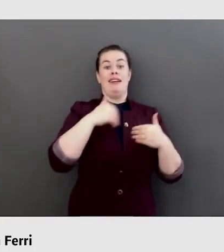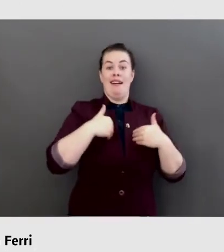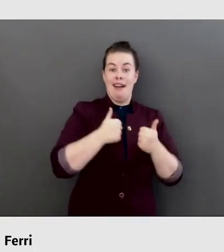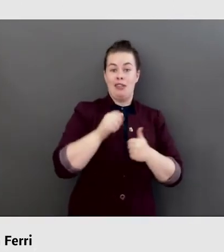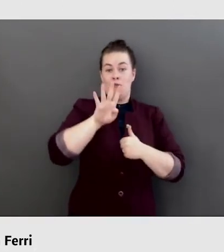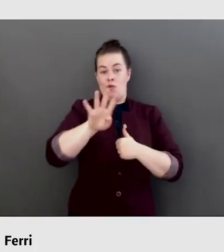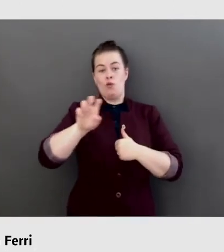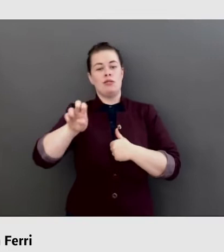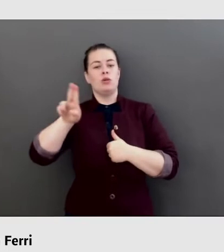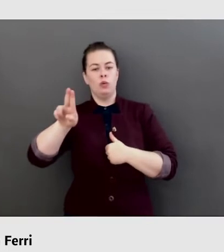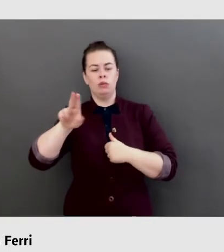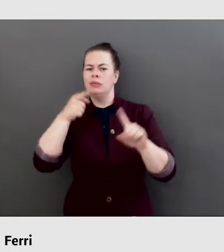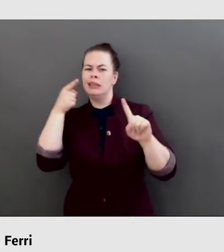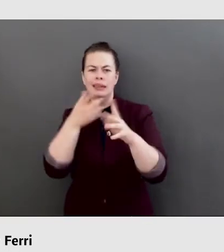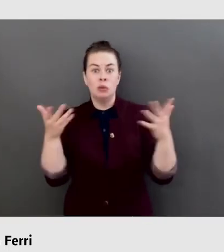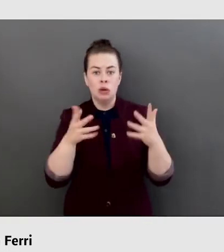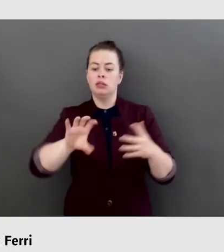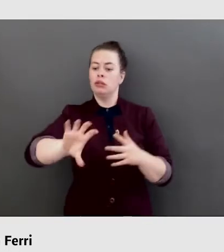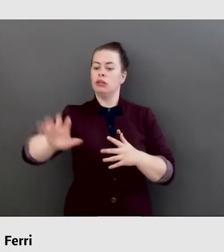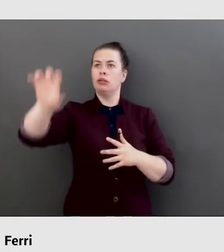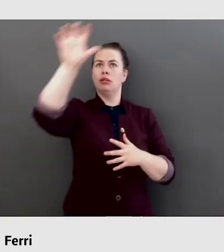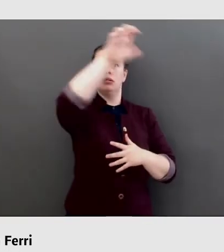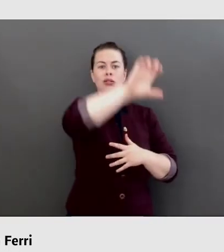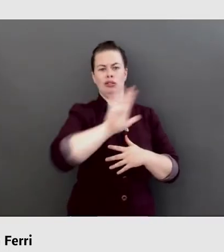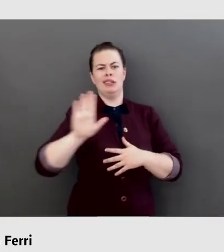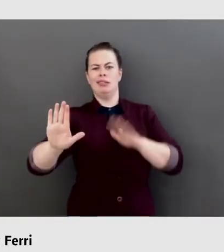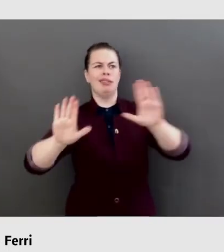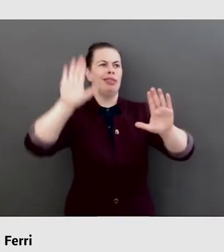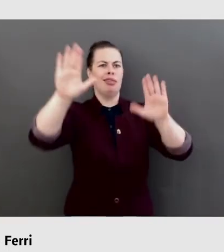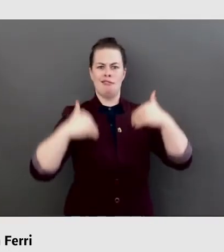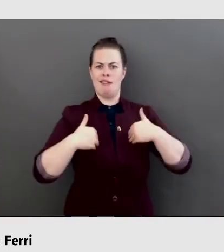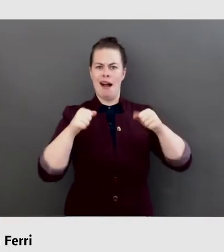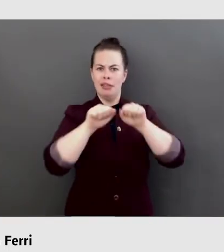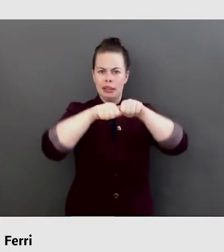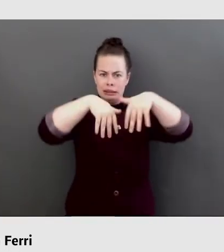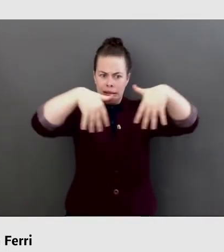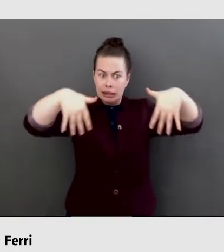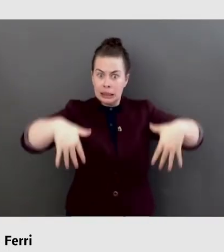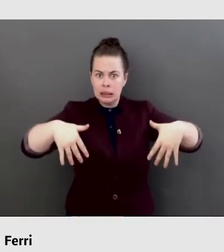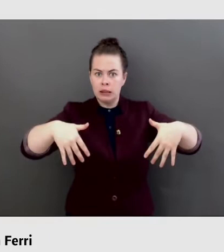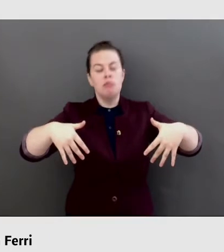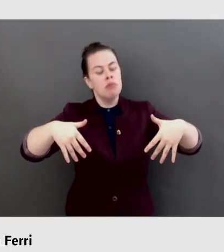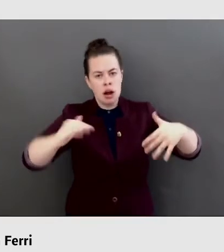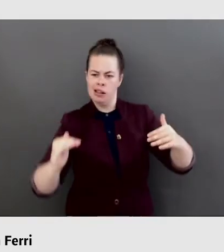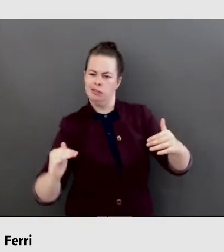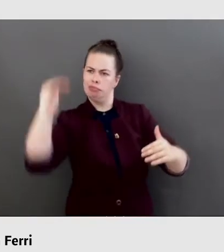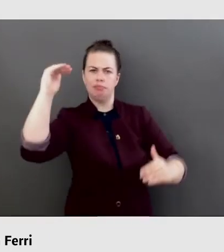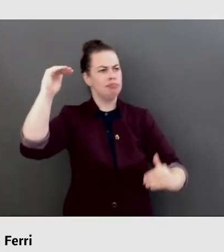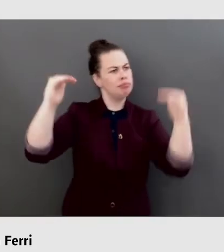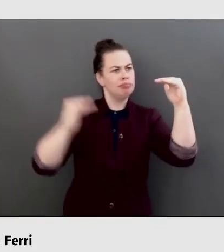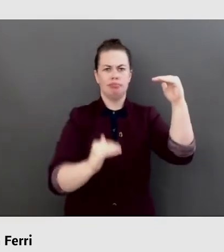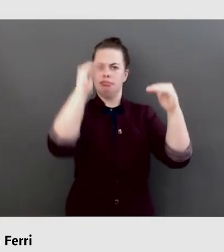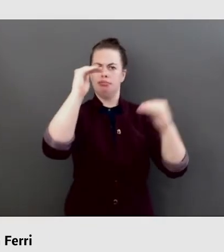overarching objective, which is that of strengthening the health systems of the member states. And the Commission proposes to invest